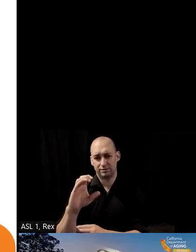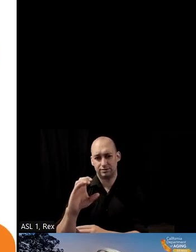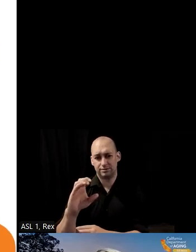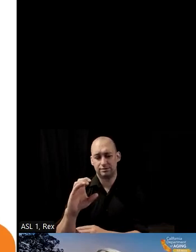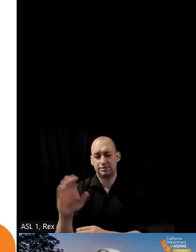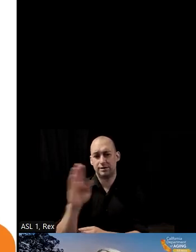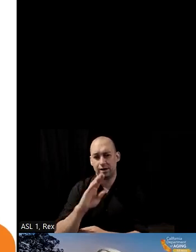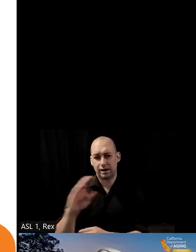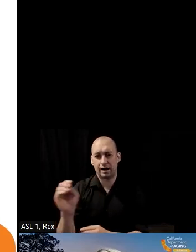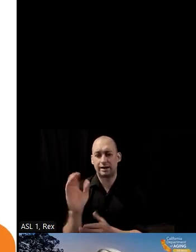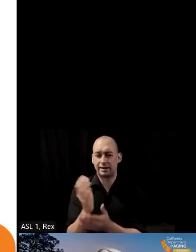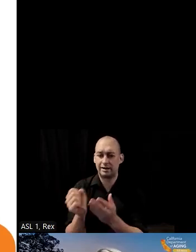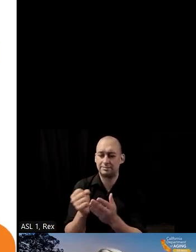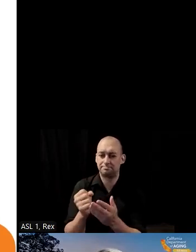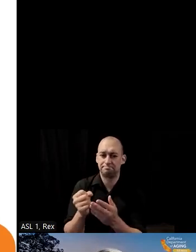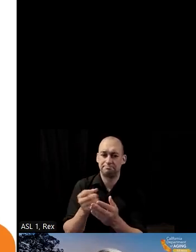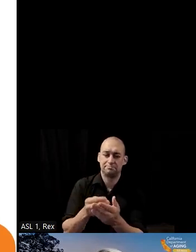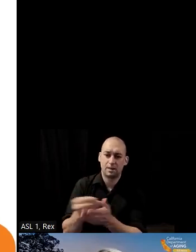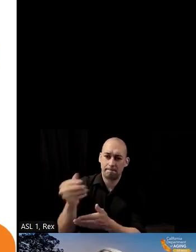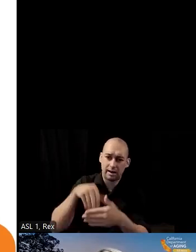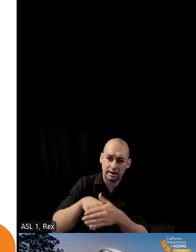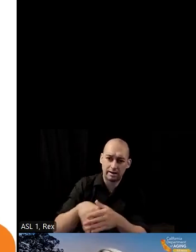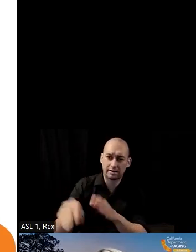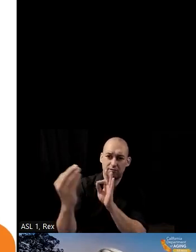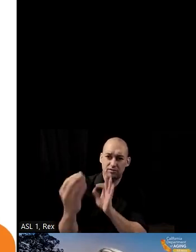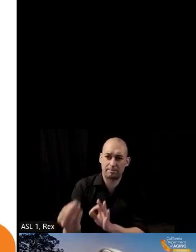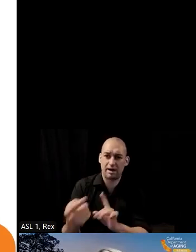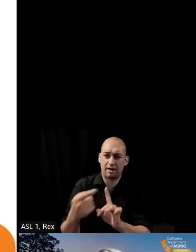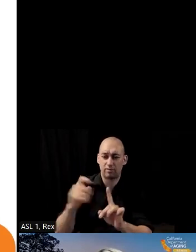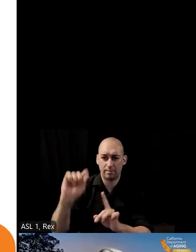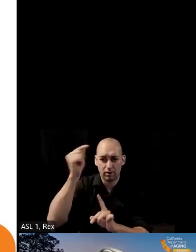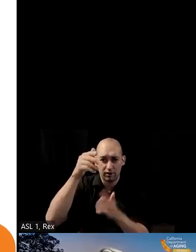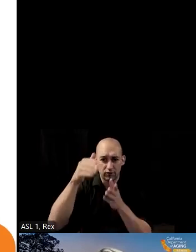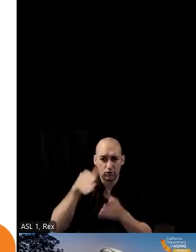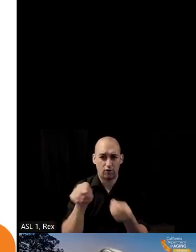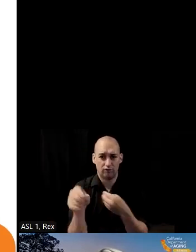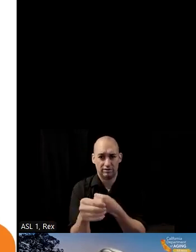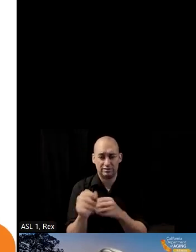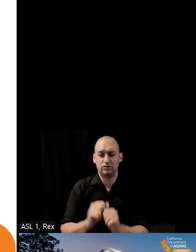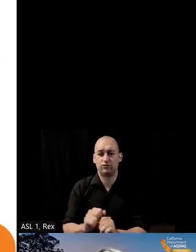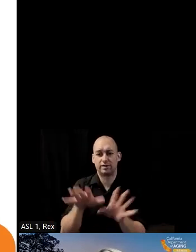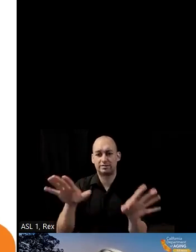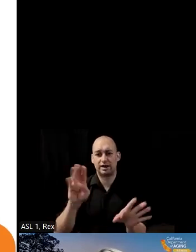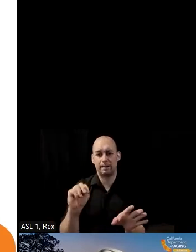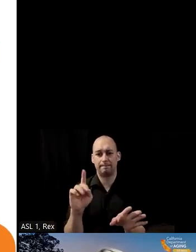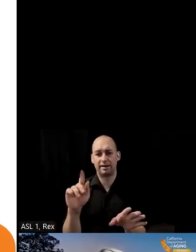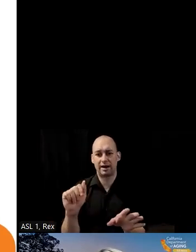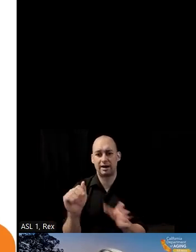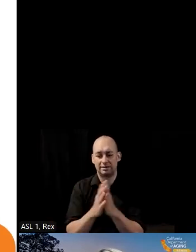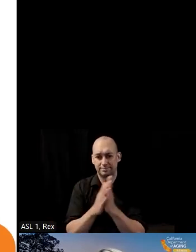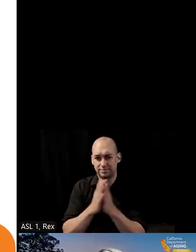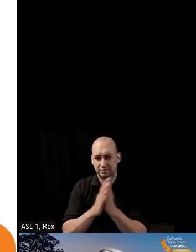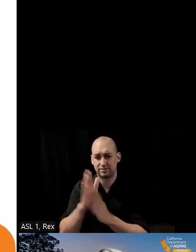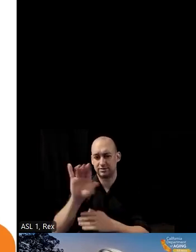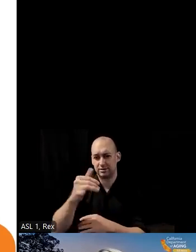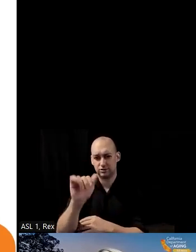getting buy-in and feedback from the governor's office, and then finally releasing the MPA initiatives in